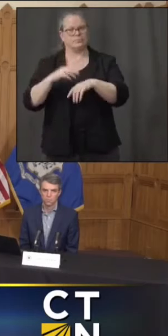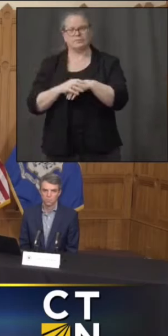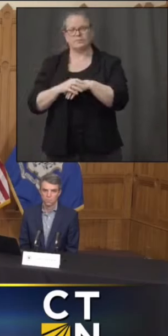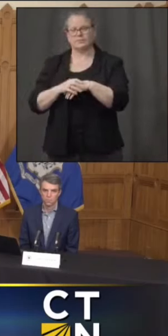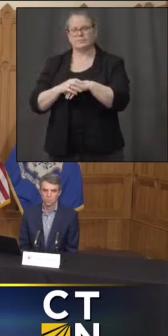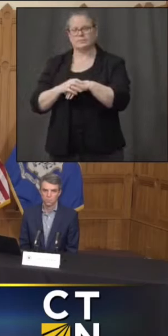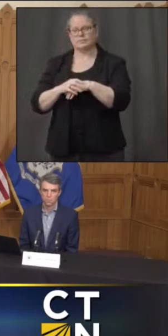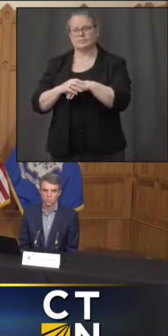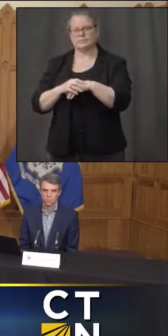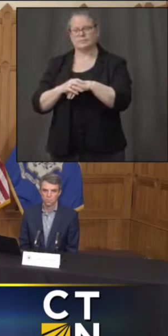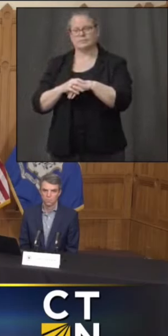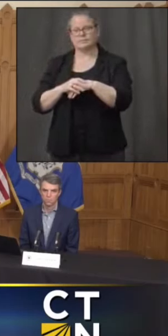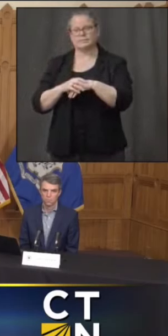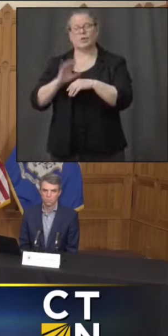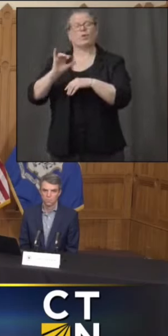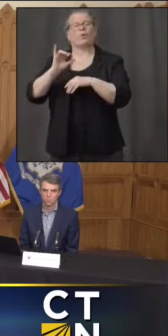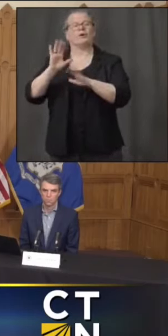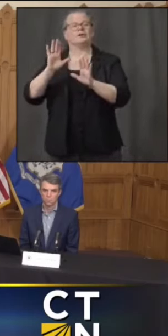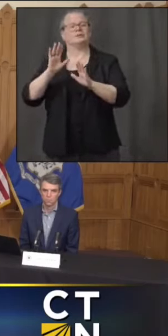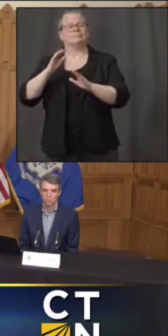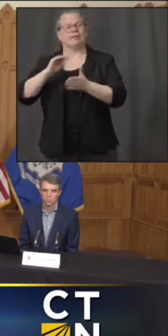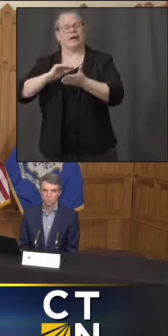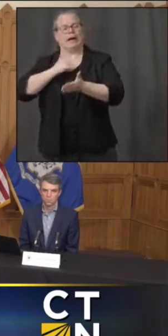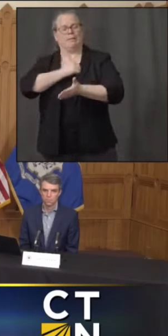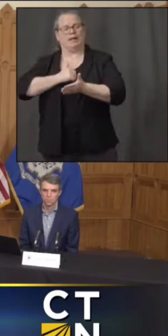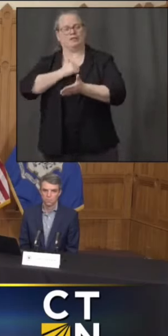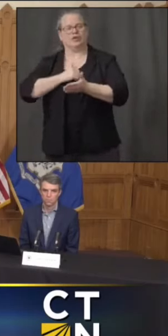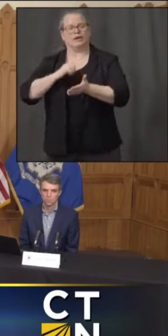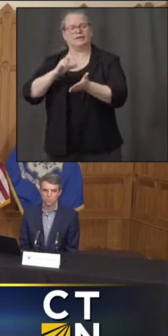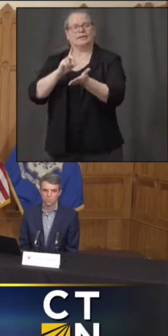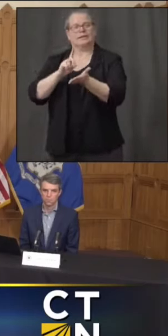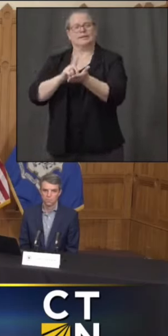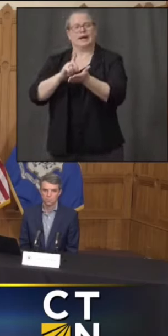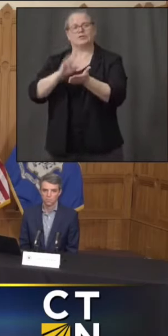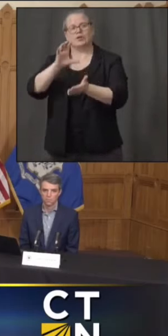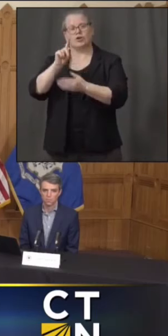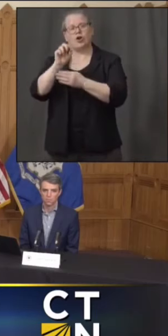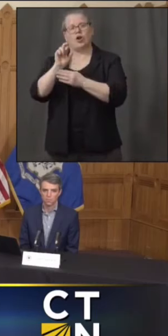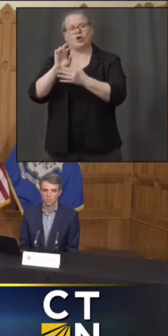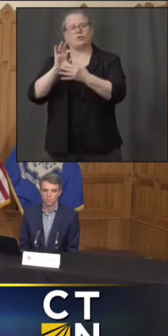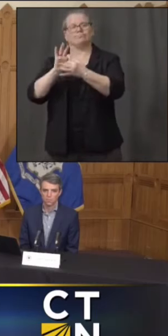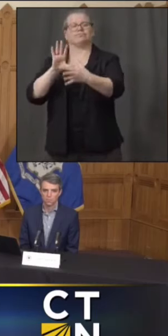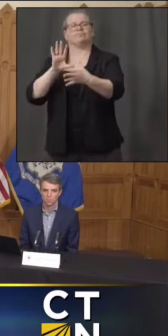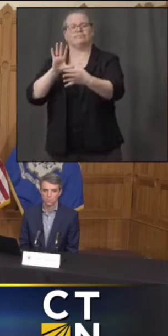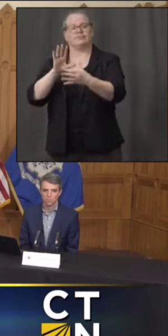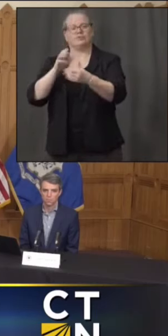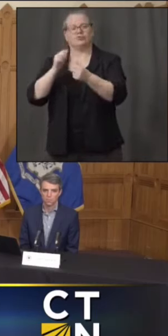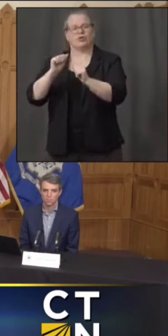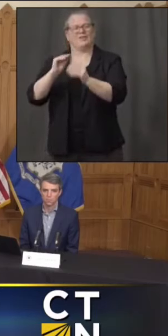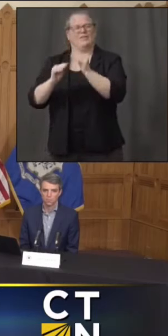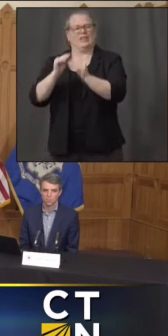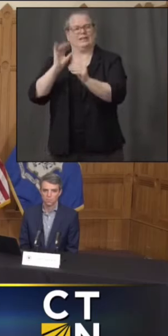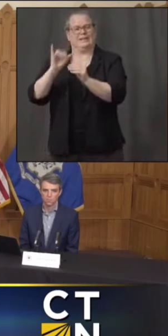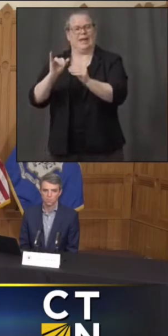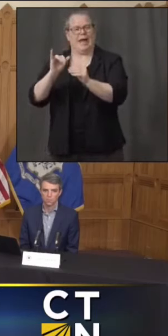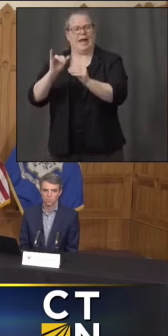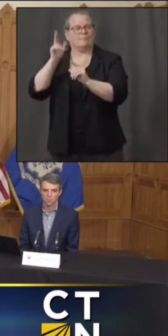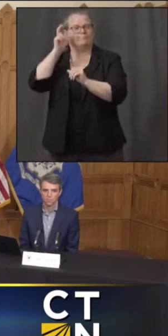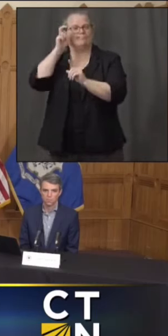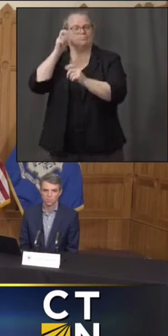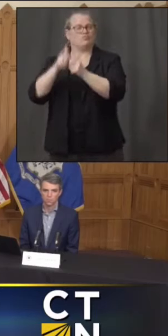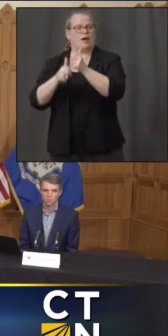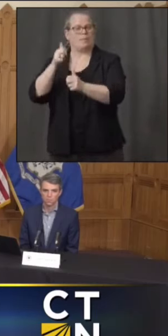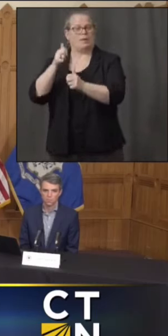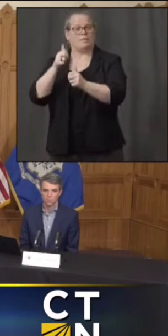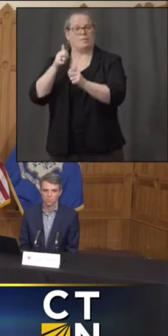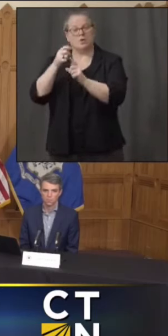Of the call to log back in to attempt to fix an audio issue. If you have another question, you can direct to either Ms. Soto or the governor